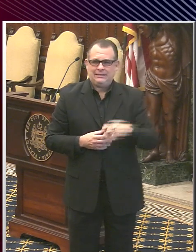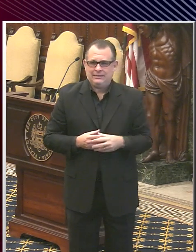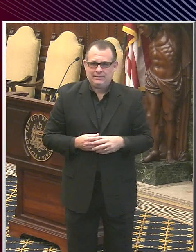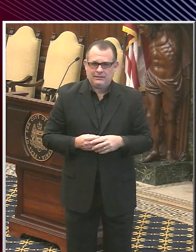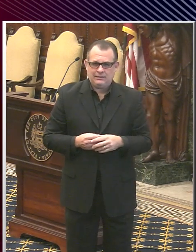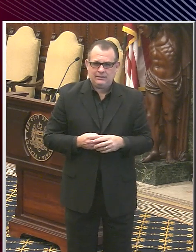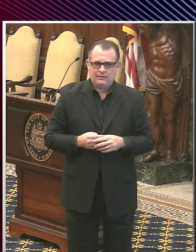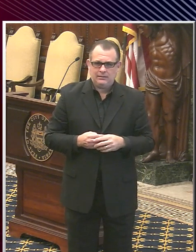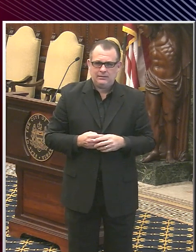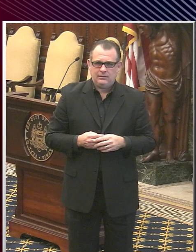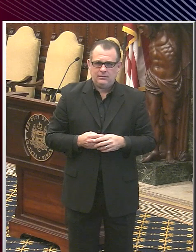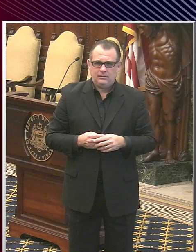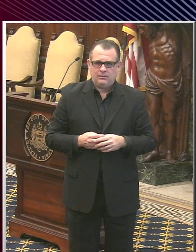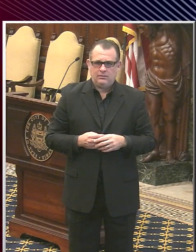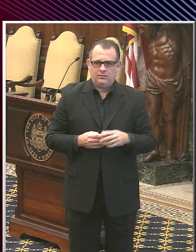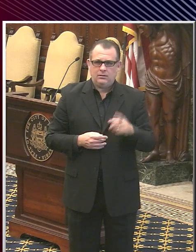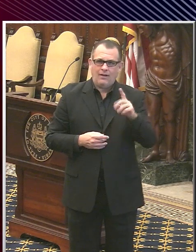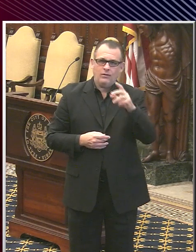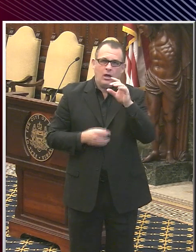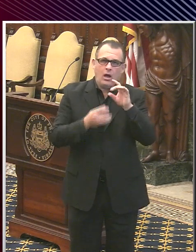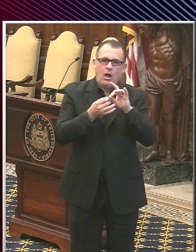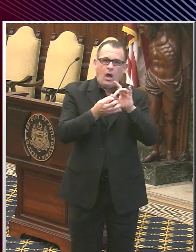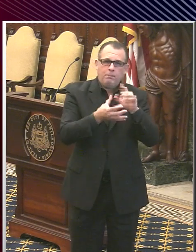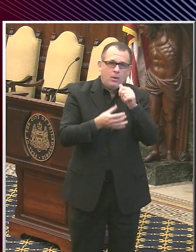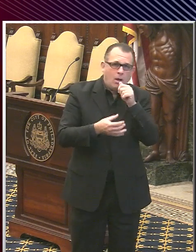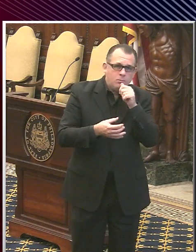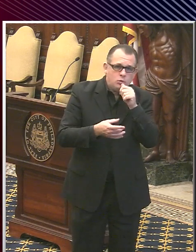A.D., you have to unmute yourself.